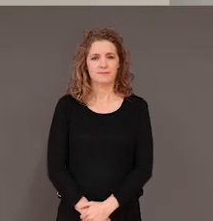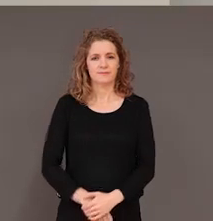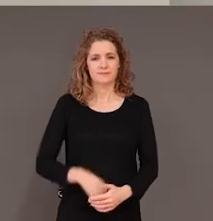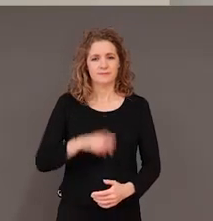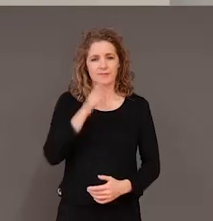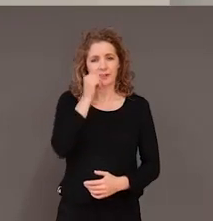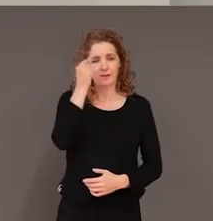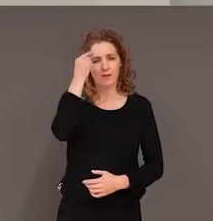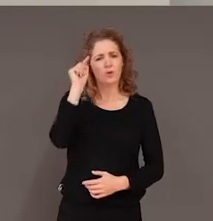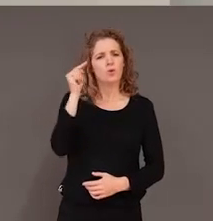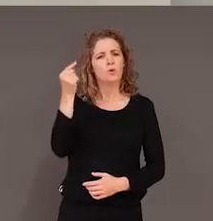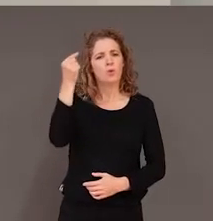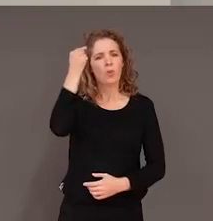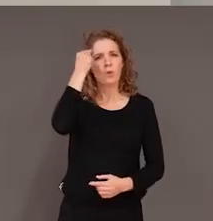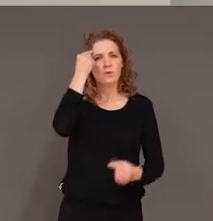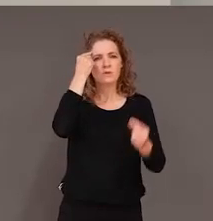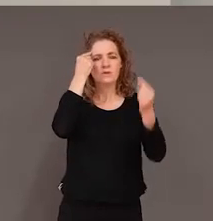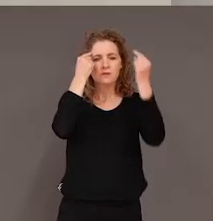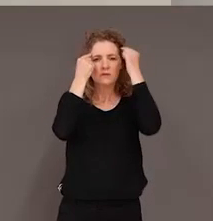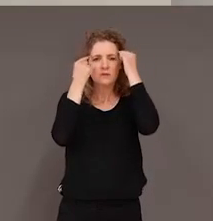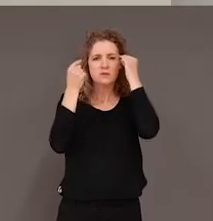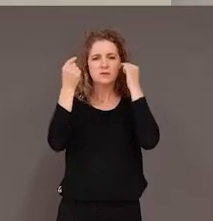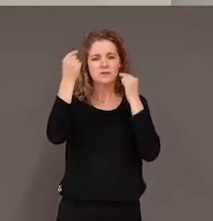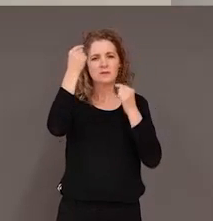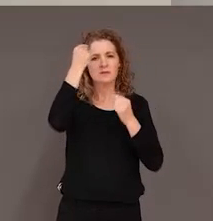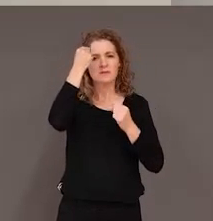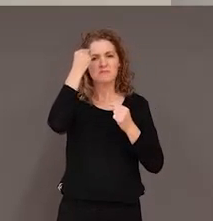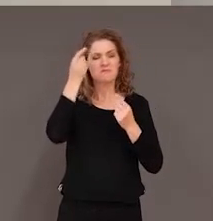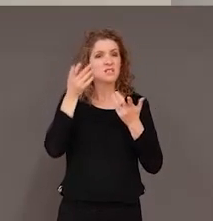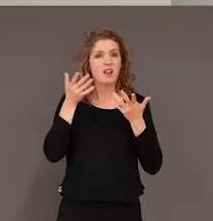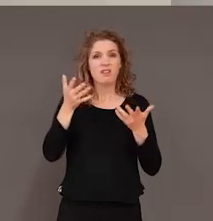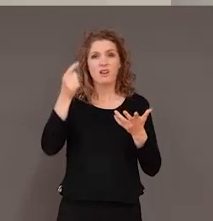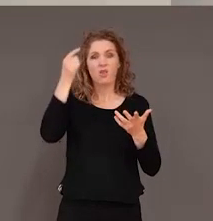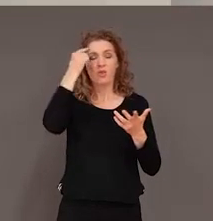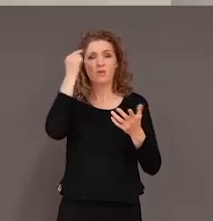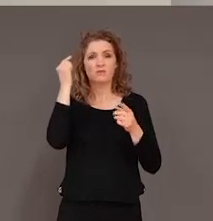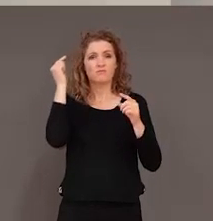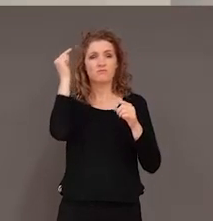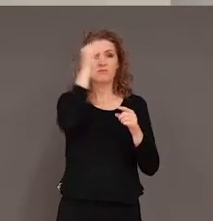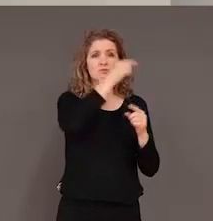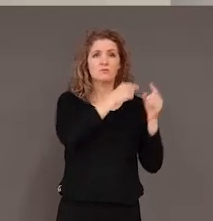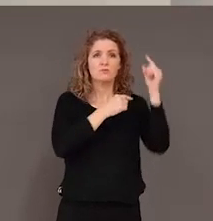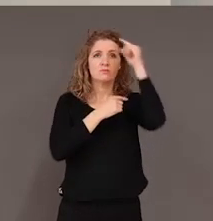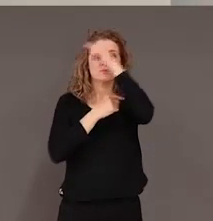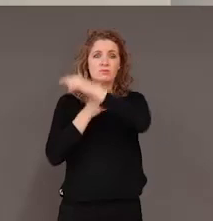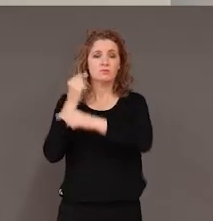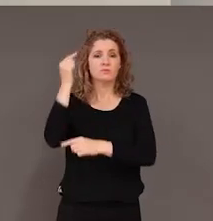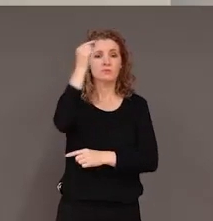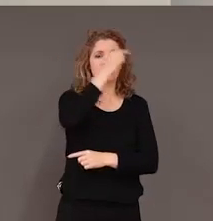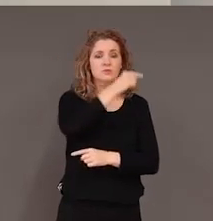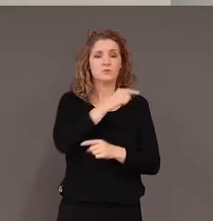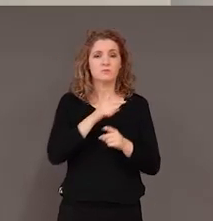And see if you can just notice your thoughts, any thoughts that are coming, and just let them come and go as if they're passing